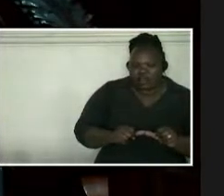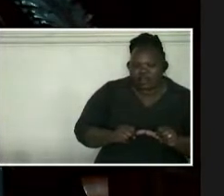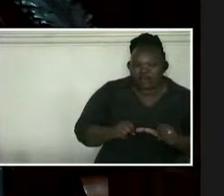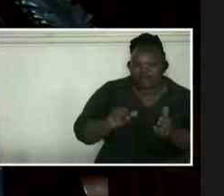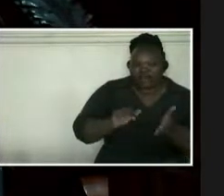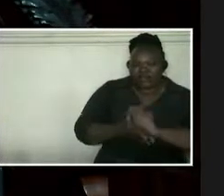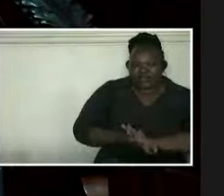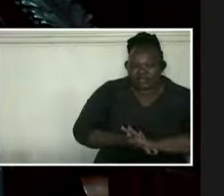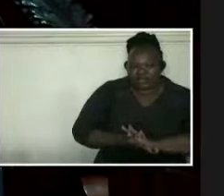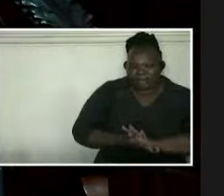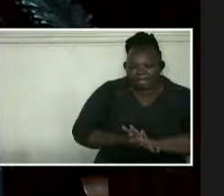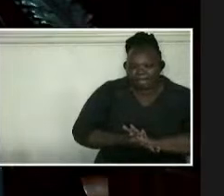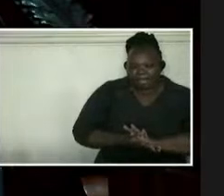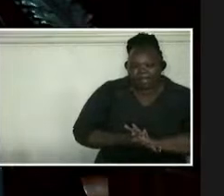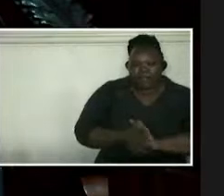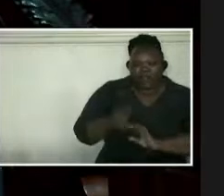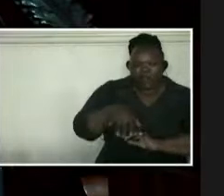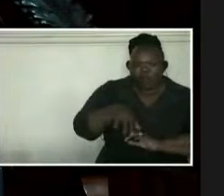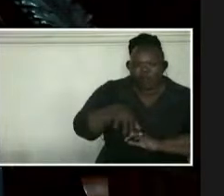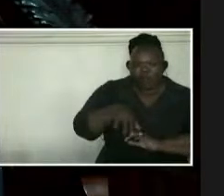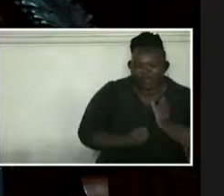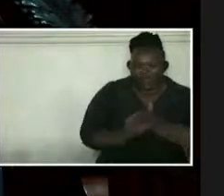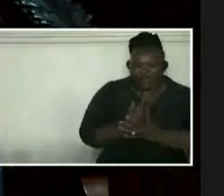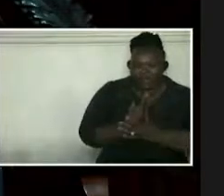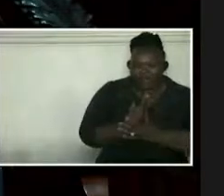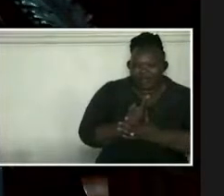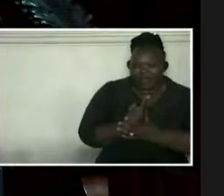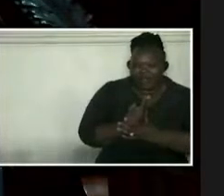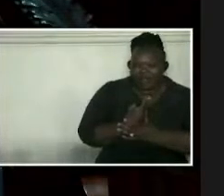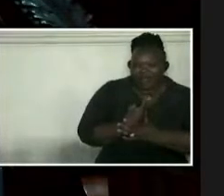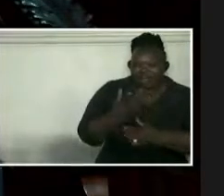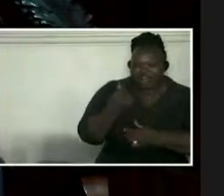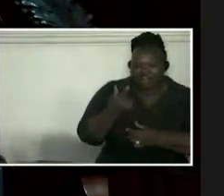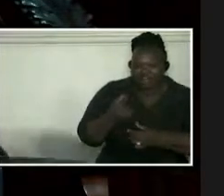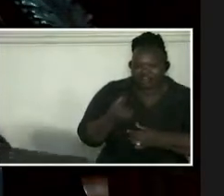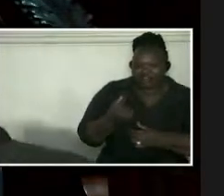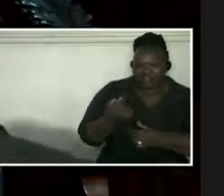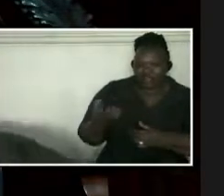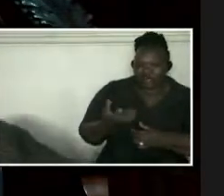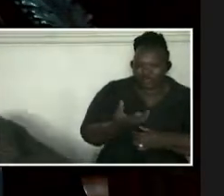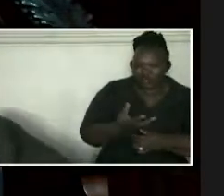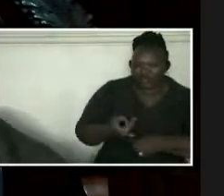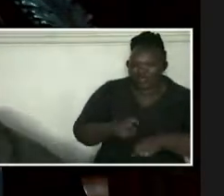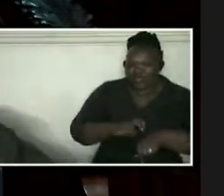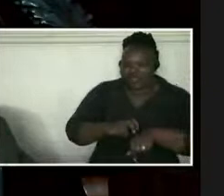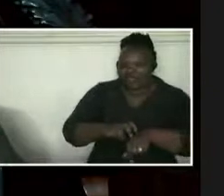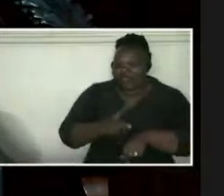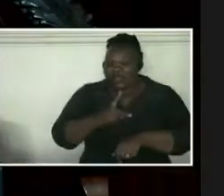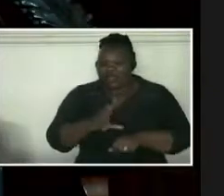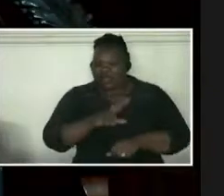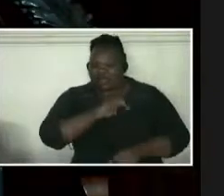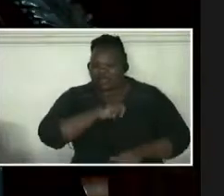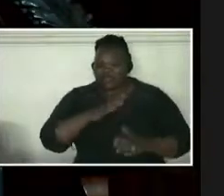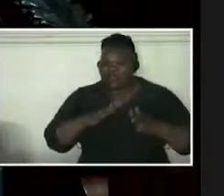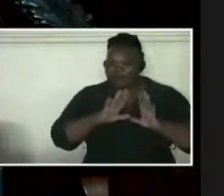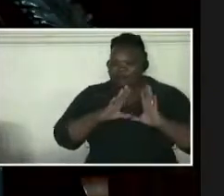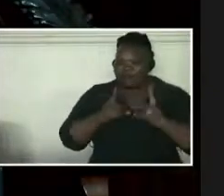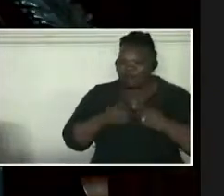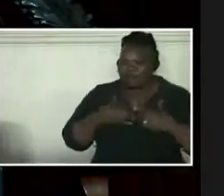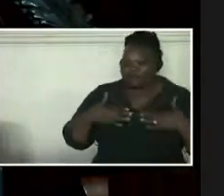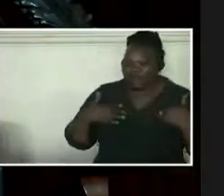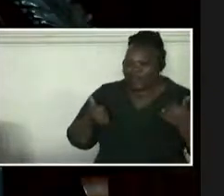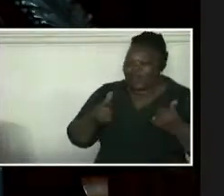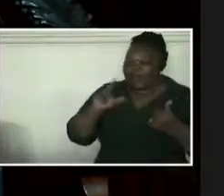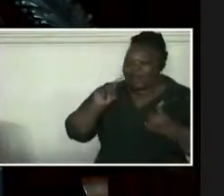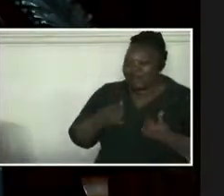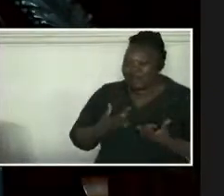disaster all of this is happening against the backdrop of twinkling financial resources increasingly as the quasar united department of health we are being required